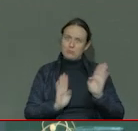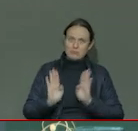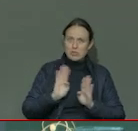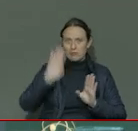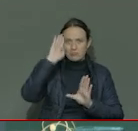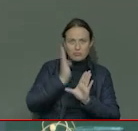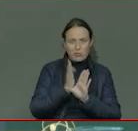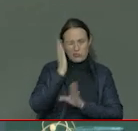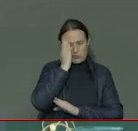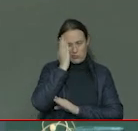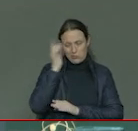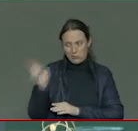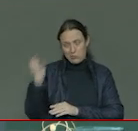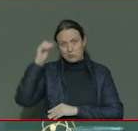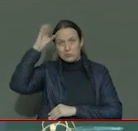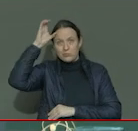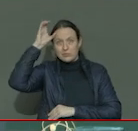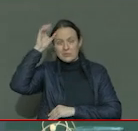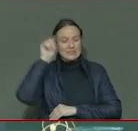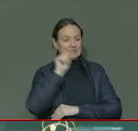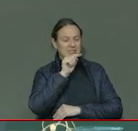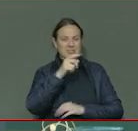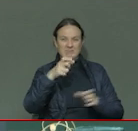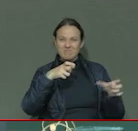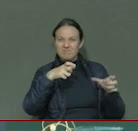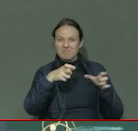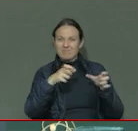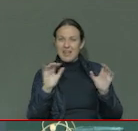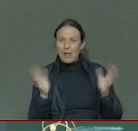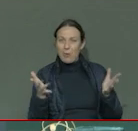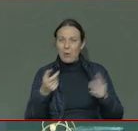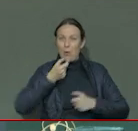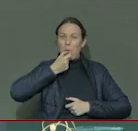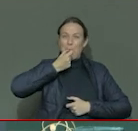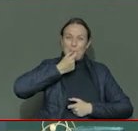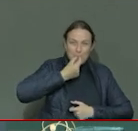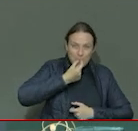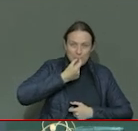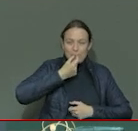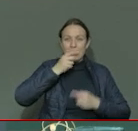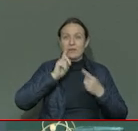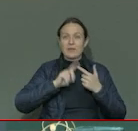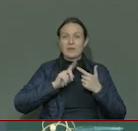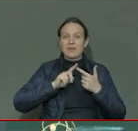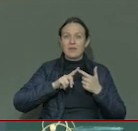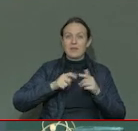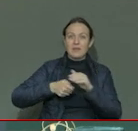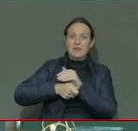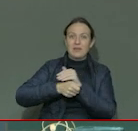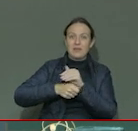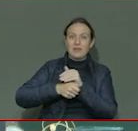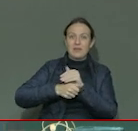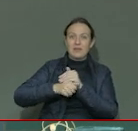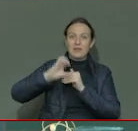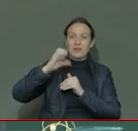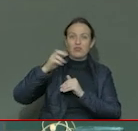psychology. And what does he use to tame the tiger? Whistle, a turtle shell. He uses a giant